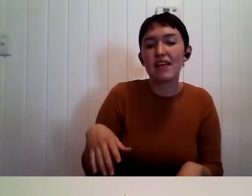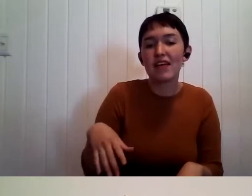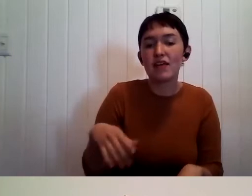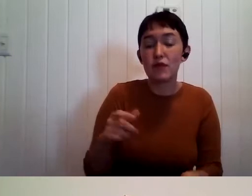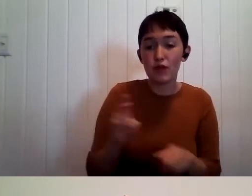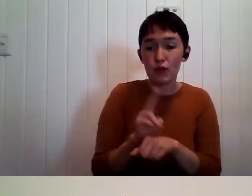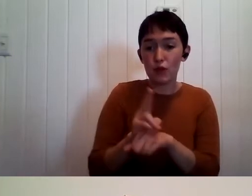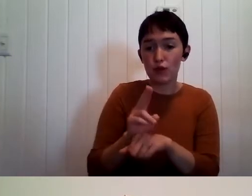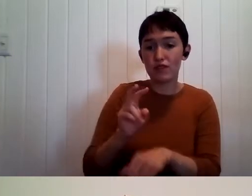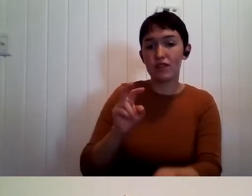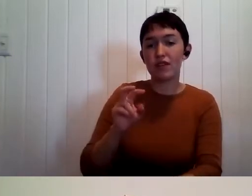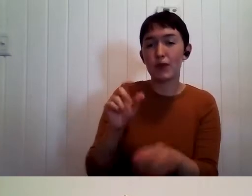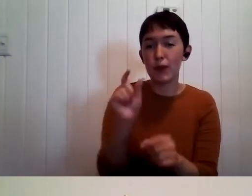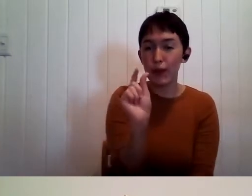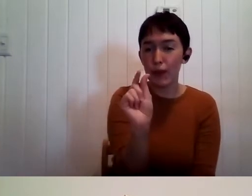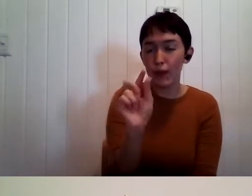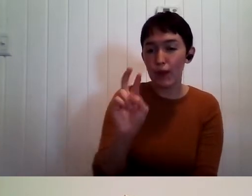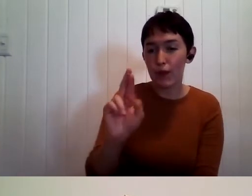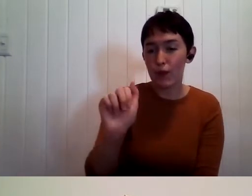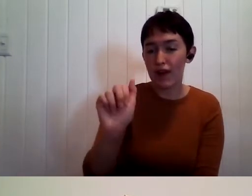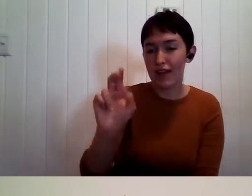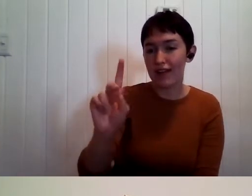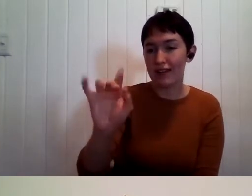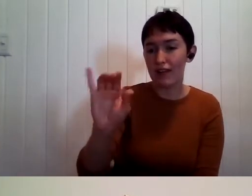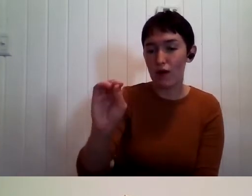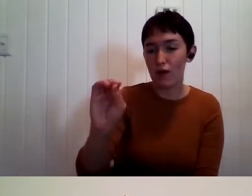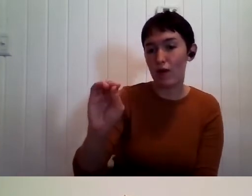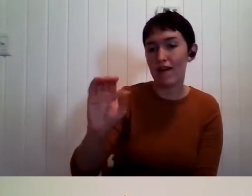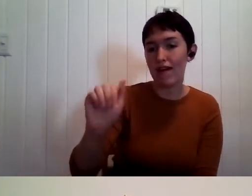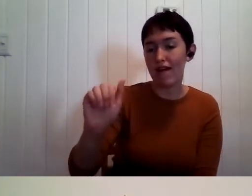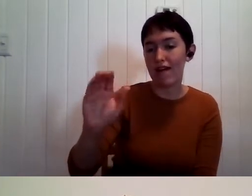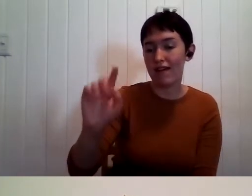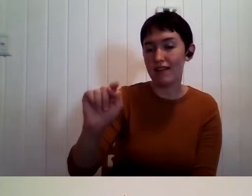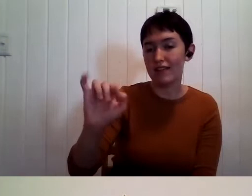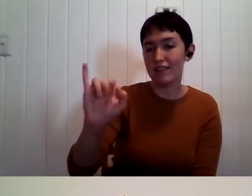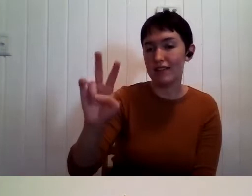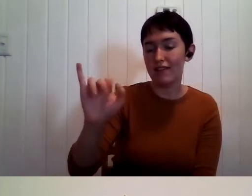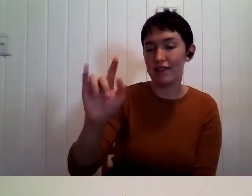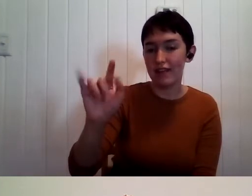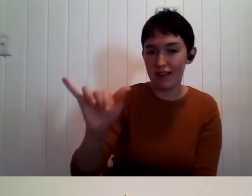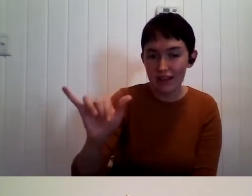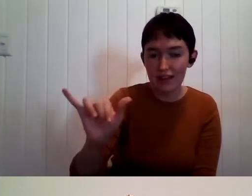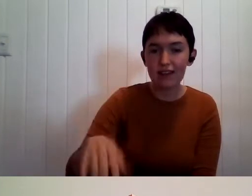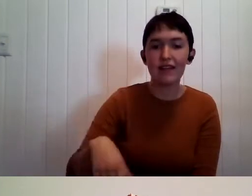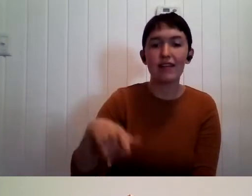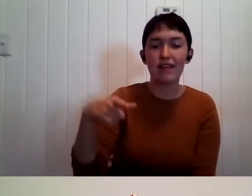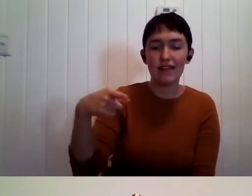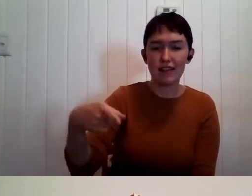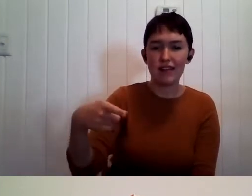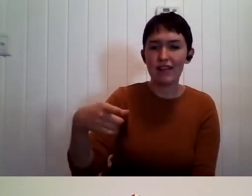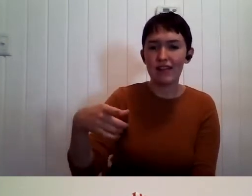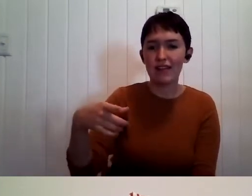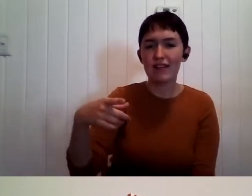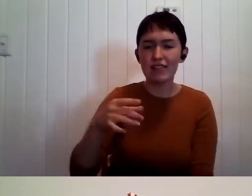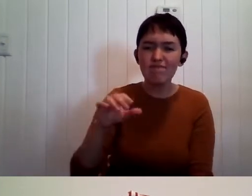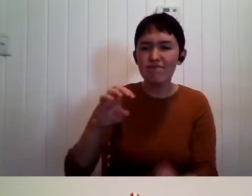of radioactivity to do tests of various kinds. Like we call them assays, but assay is just a fancy word for like an experiment,